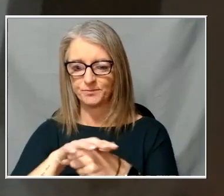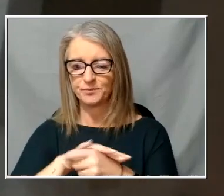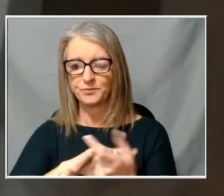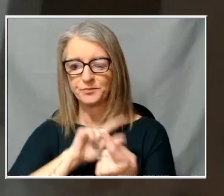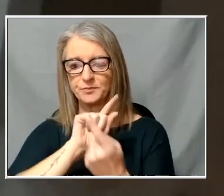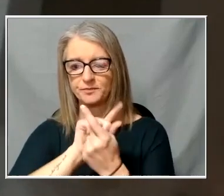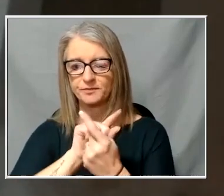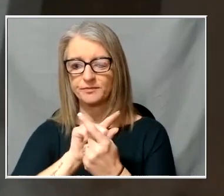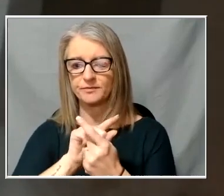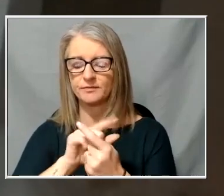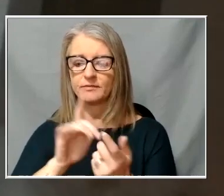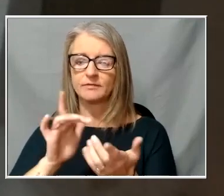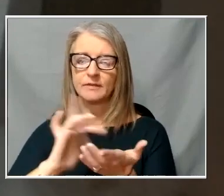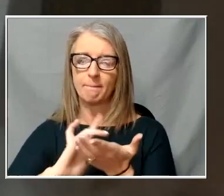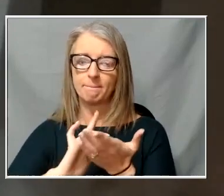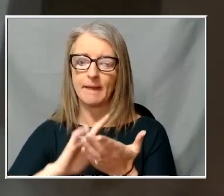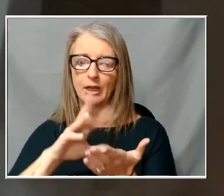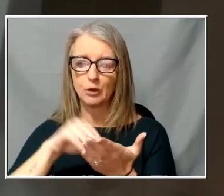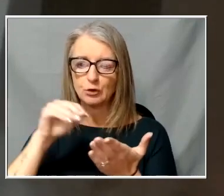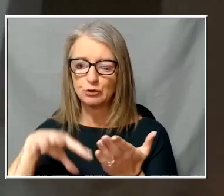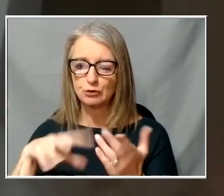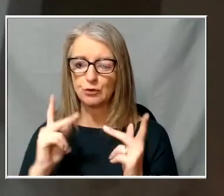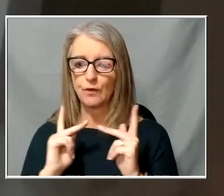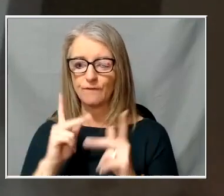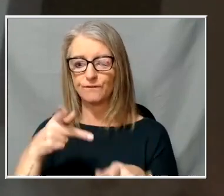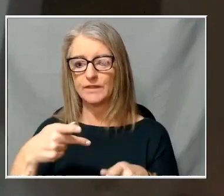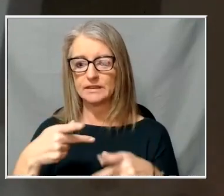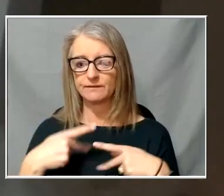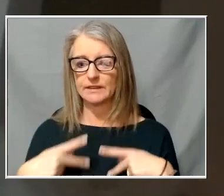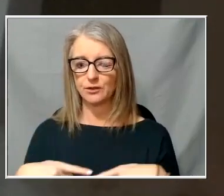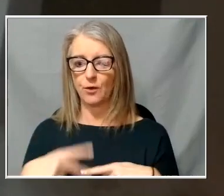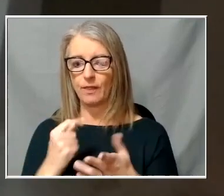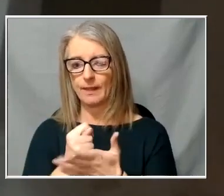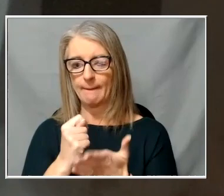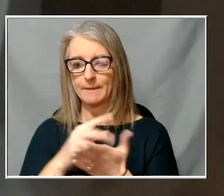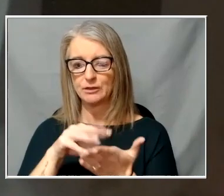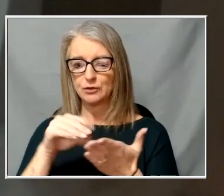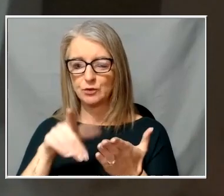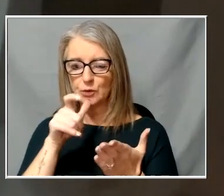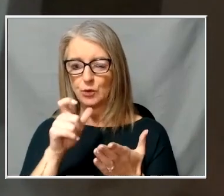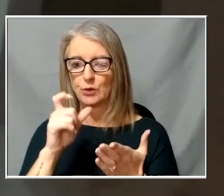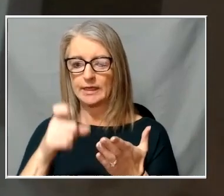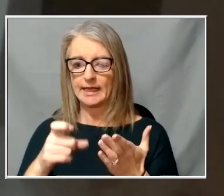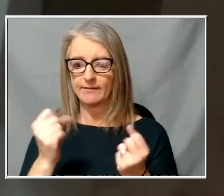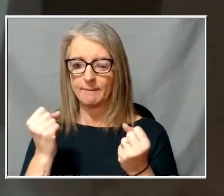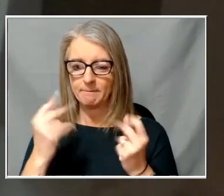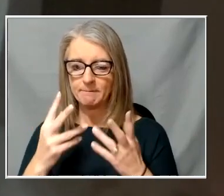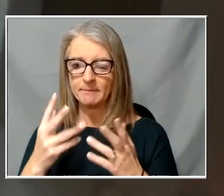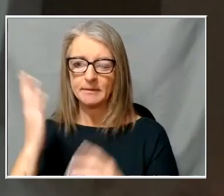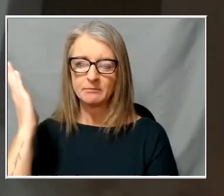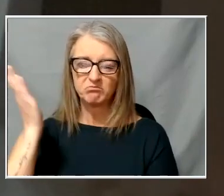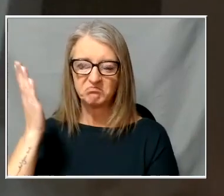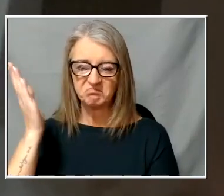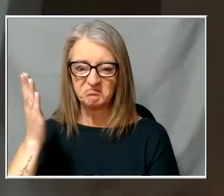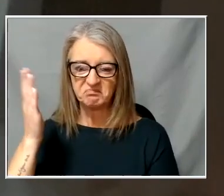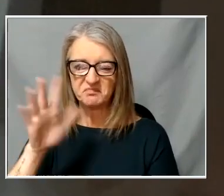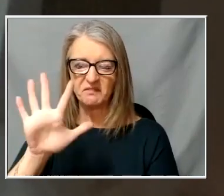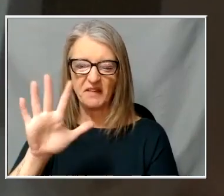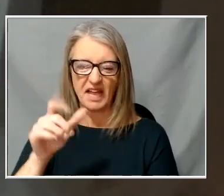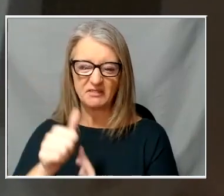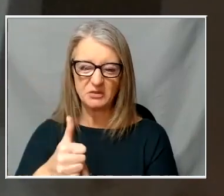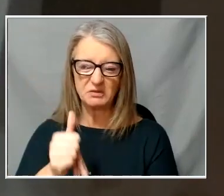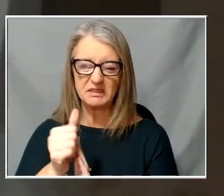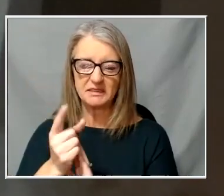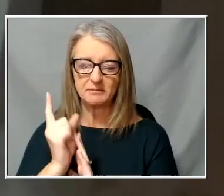there are either medical students or physical therapy students that give a mini talk for about 5 or 10